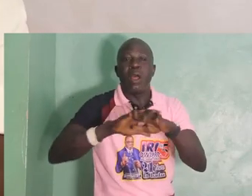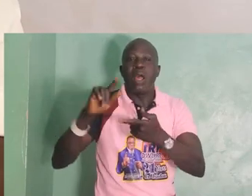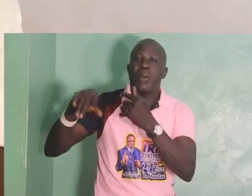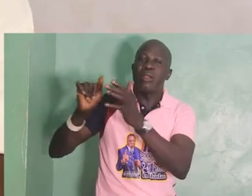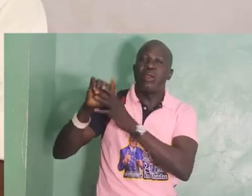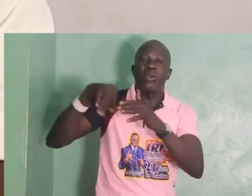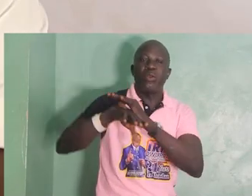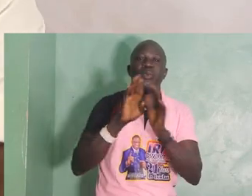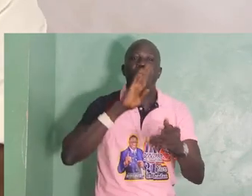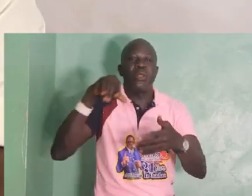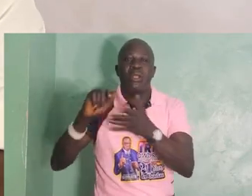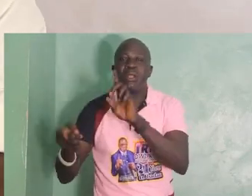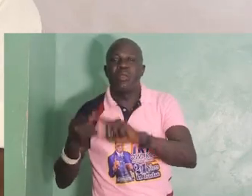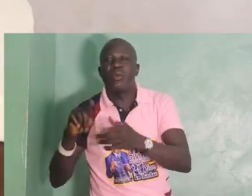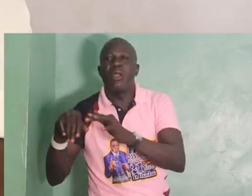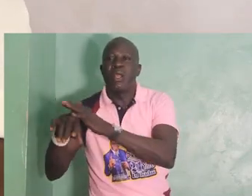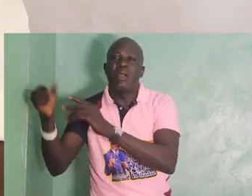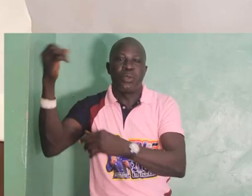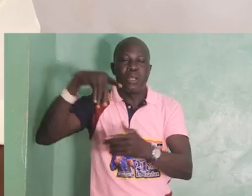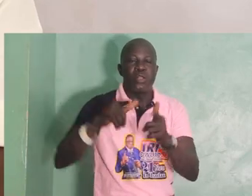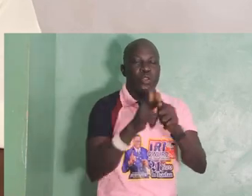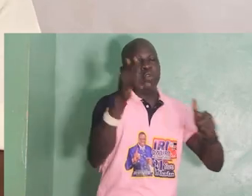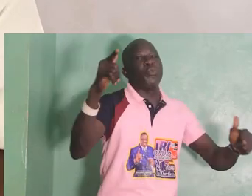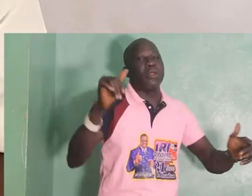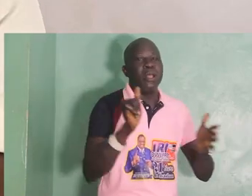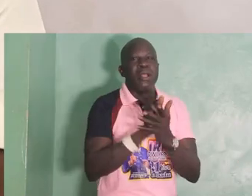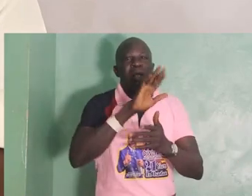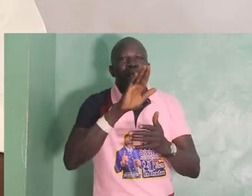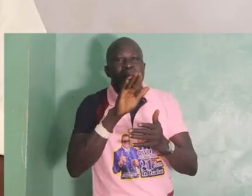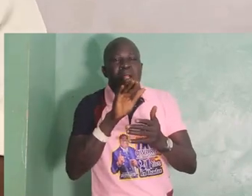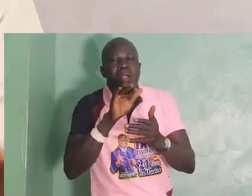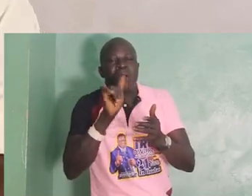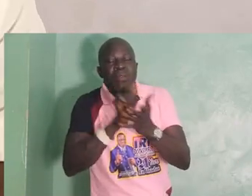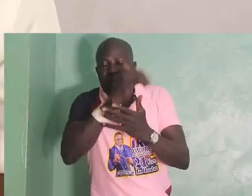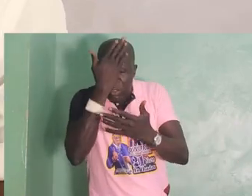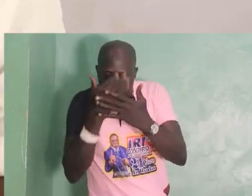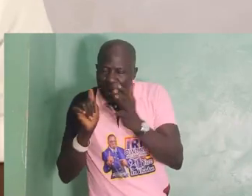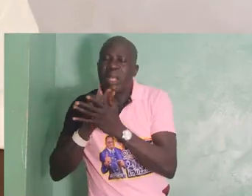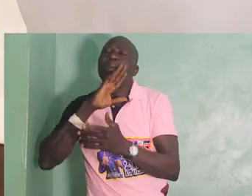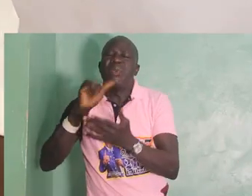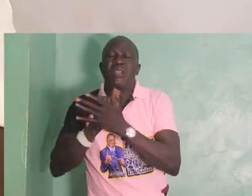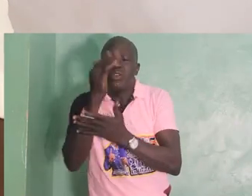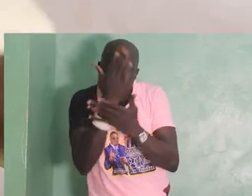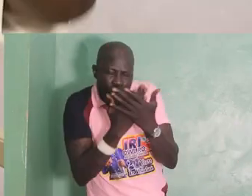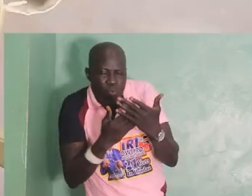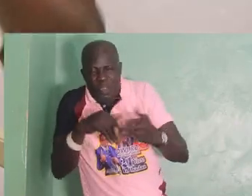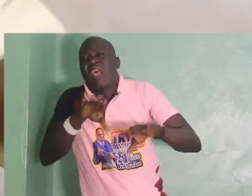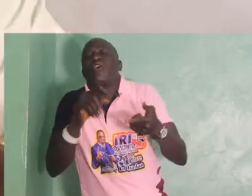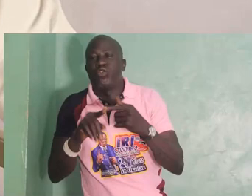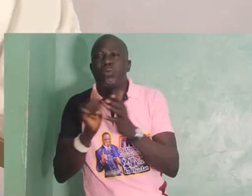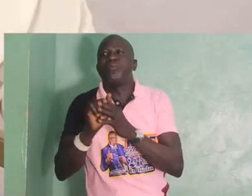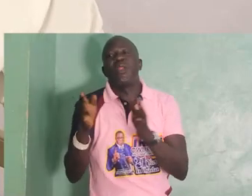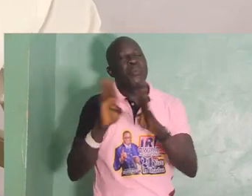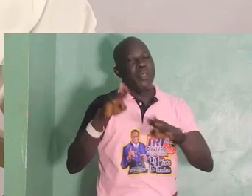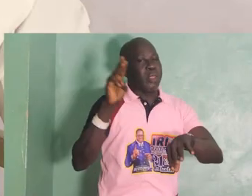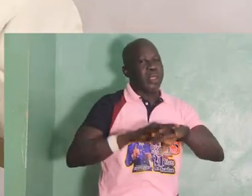ti je eyan. And he will be great true friend. Ruko da me ko o so sinu no o lenu o tun buyo si. Ah, it's as if we somehow talk. Sora fun ore.